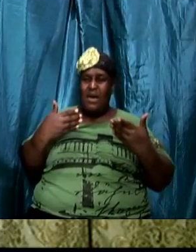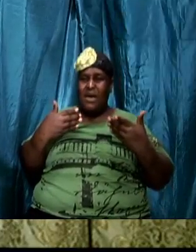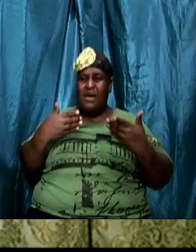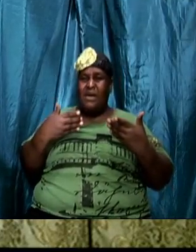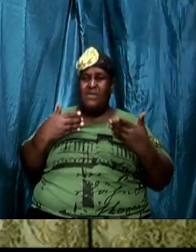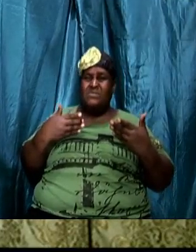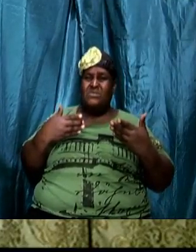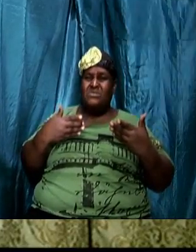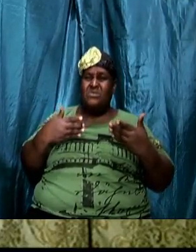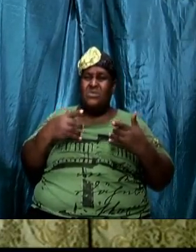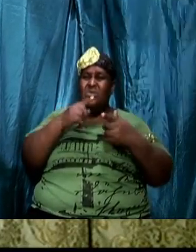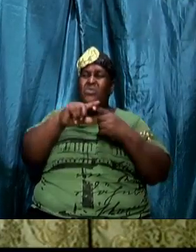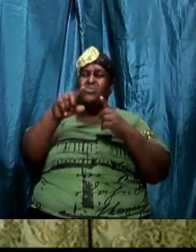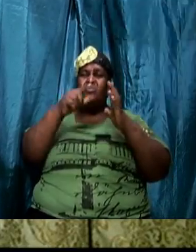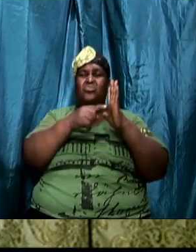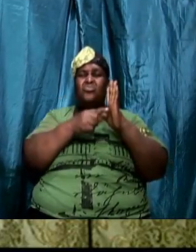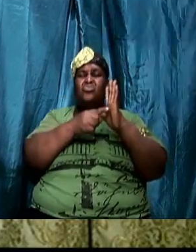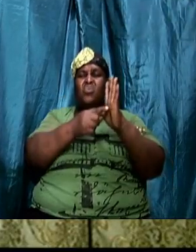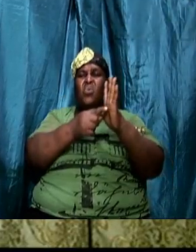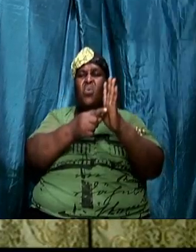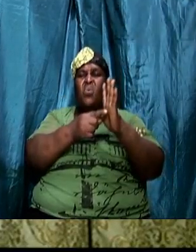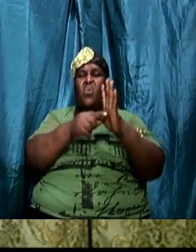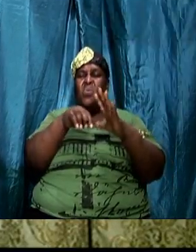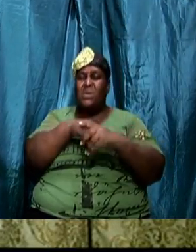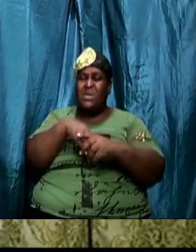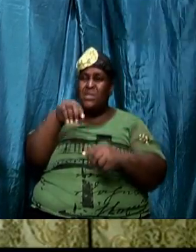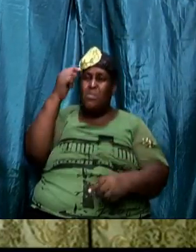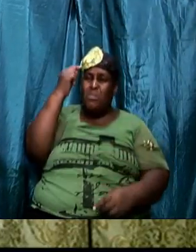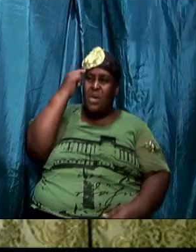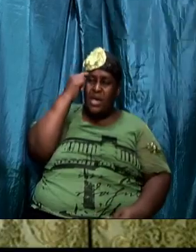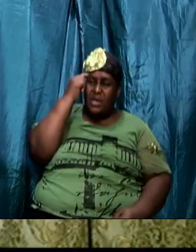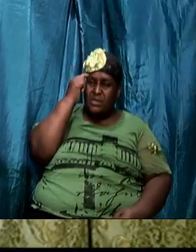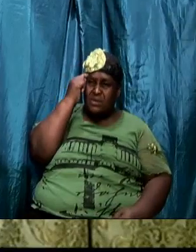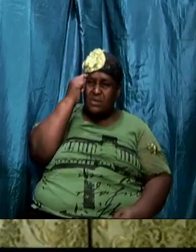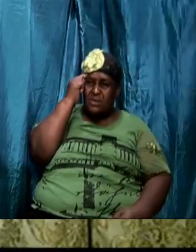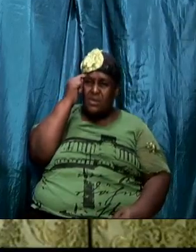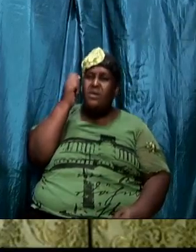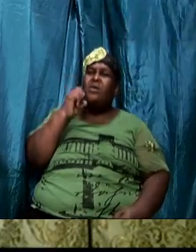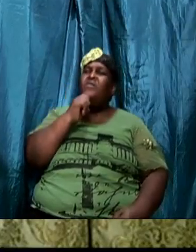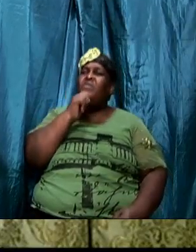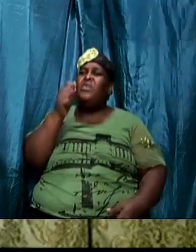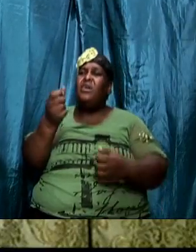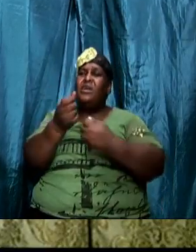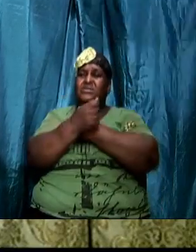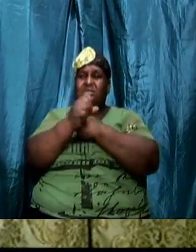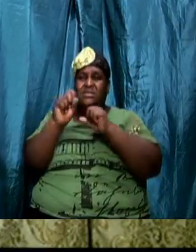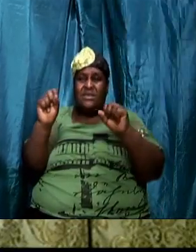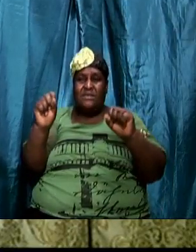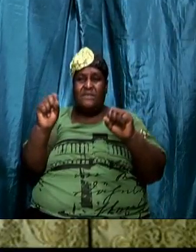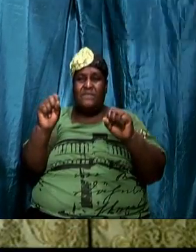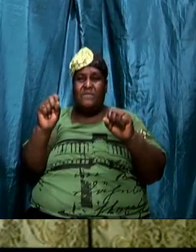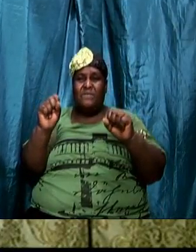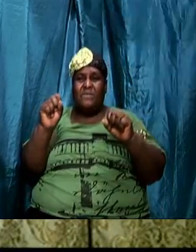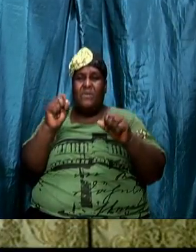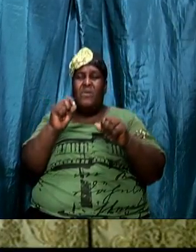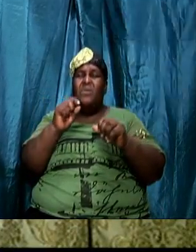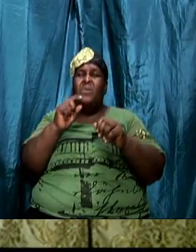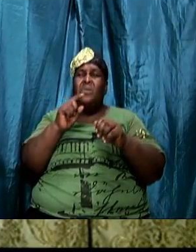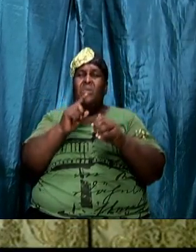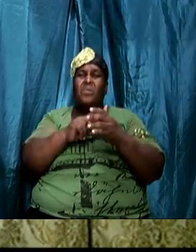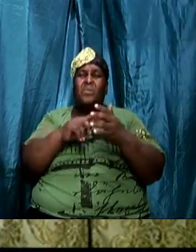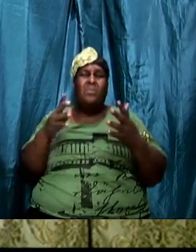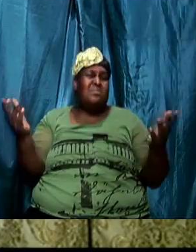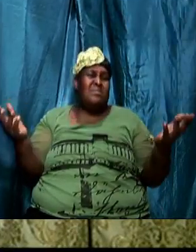the psychic, into the minds of the unsaved? What is it that we are writing